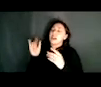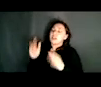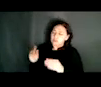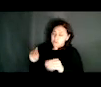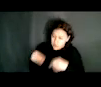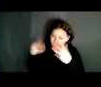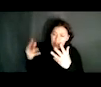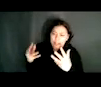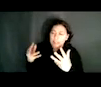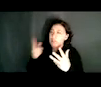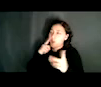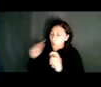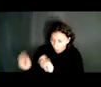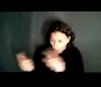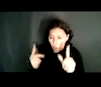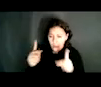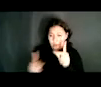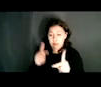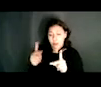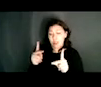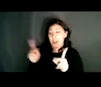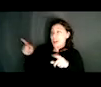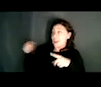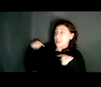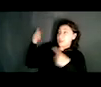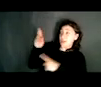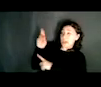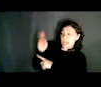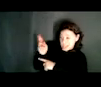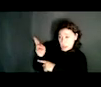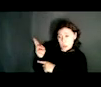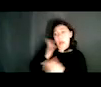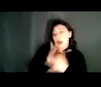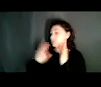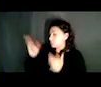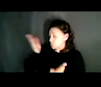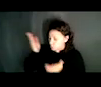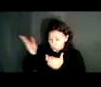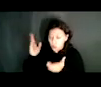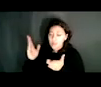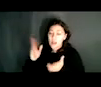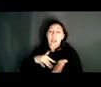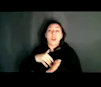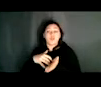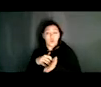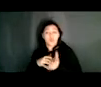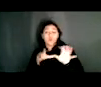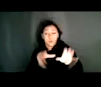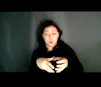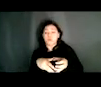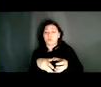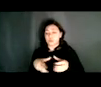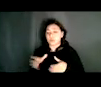particular emphasis on the needs of historically underserved and vulnerable populations. And generating world-class public